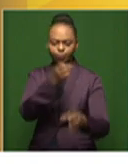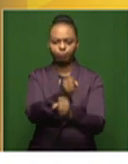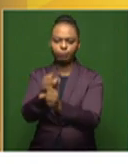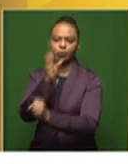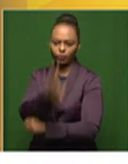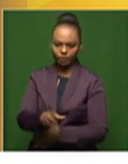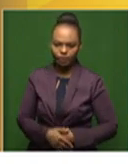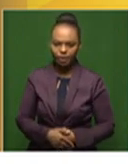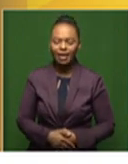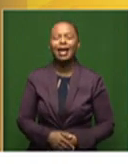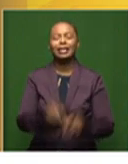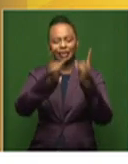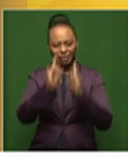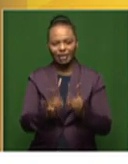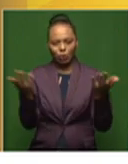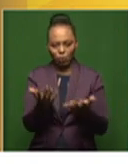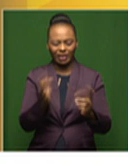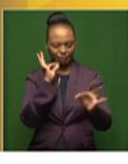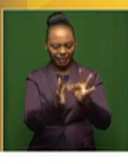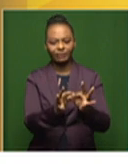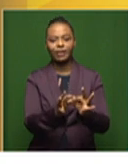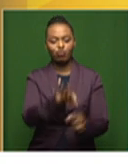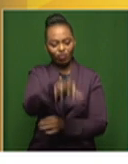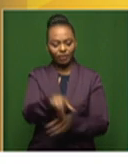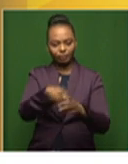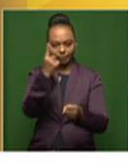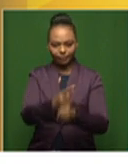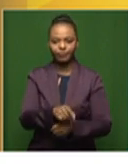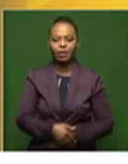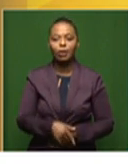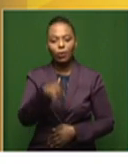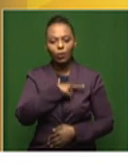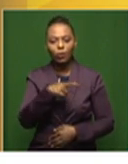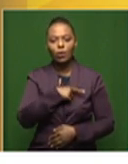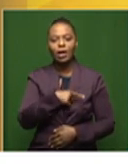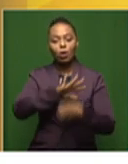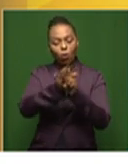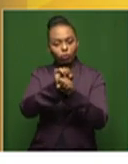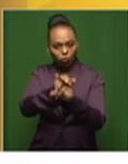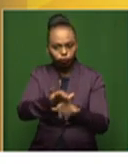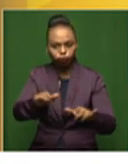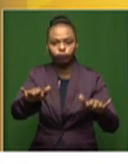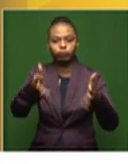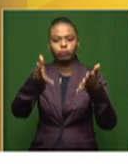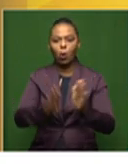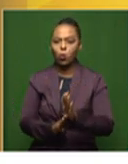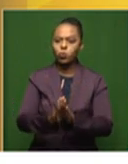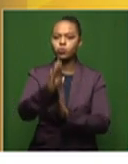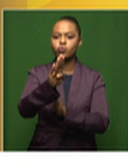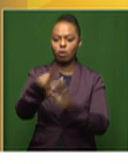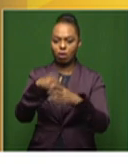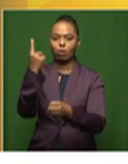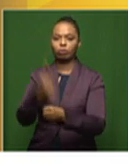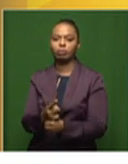our province. Our province is recording unprecedented number of infections, and we can't contribute to those